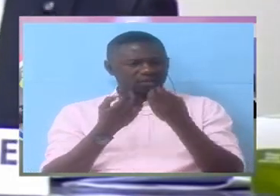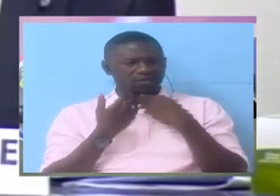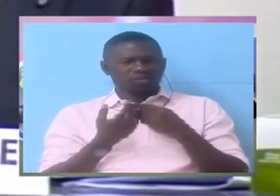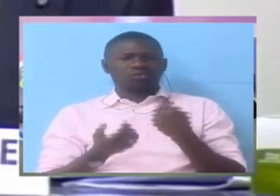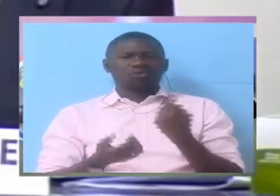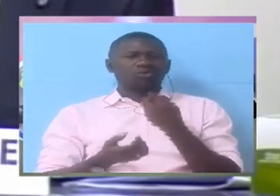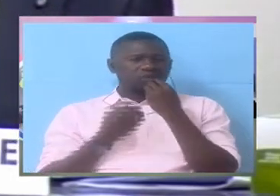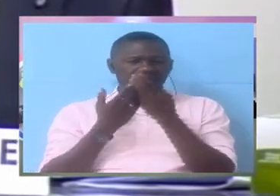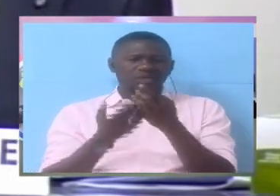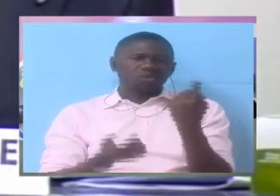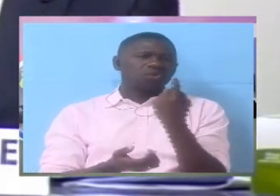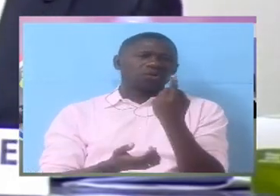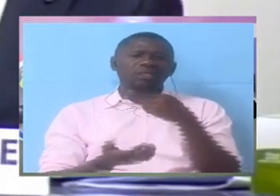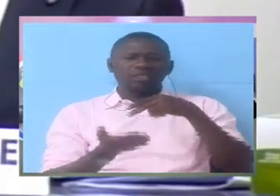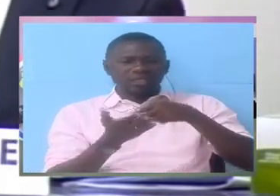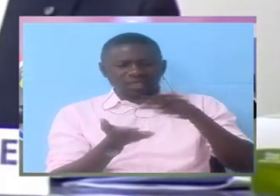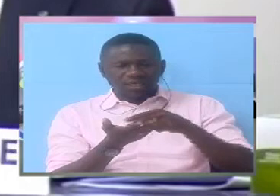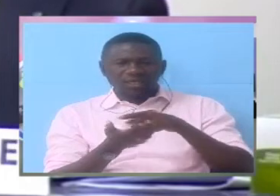left.